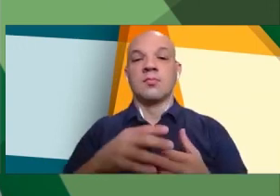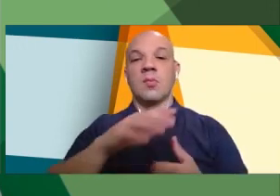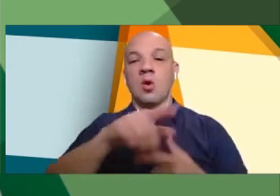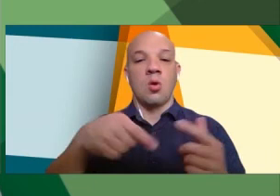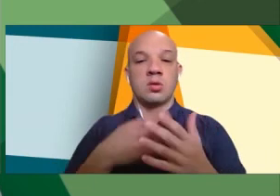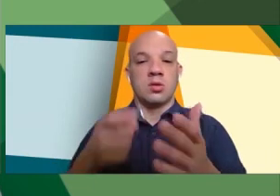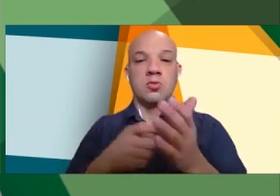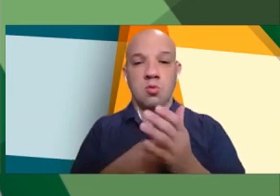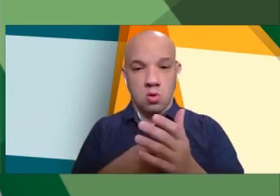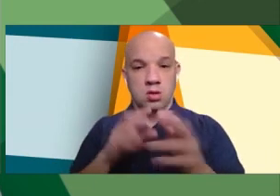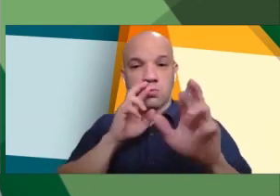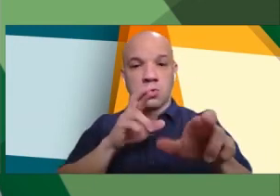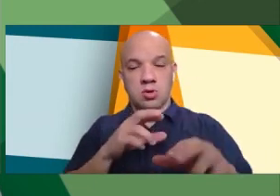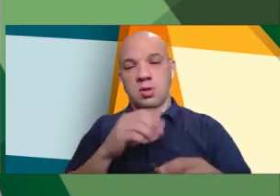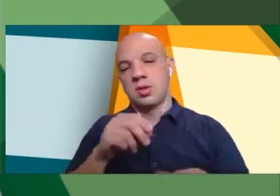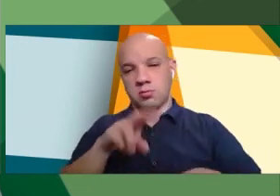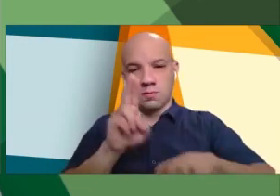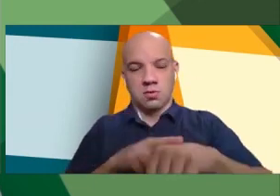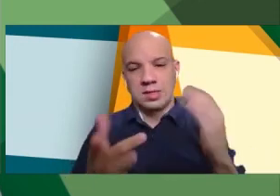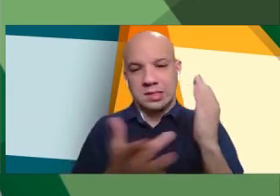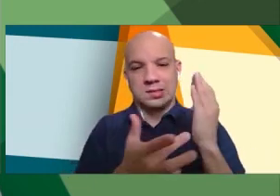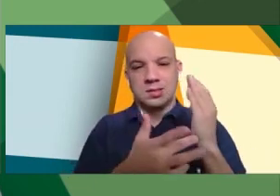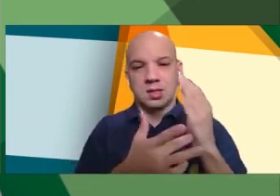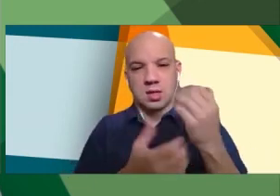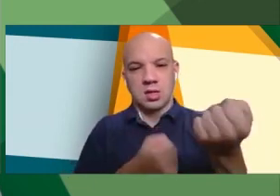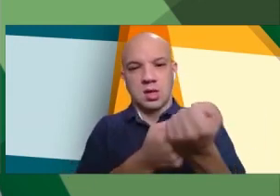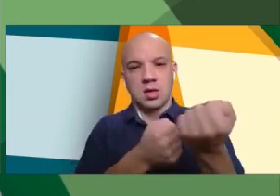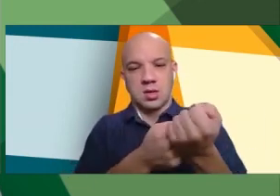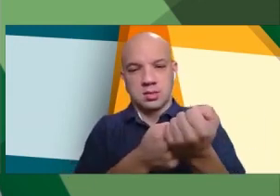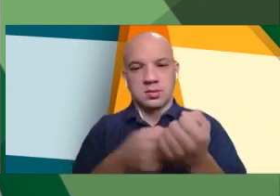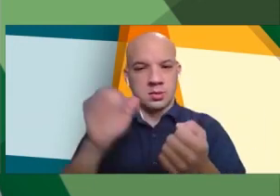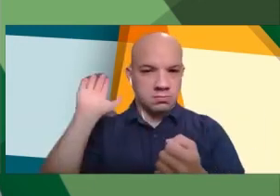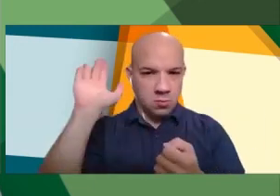and of course, technical assistance all the way, and workshops.